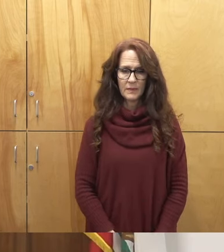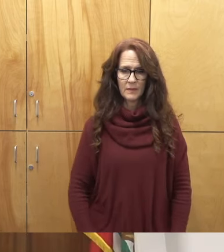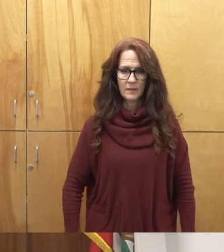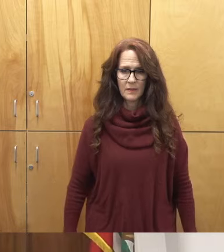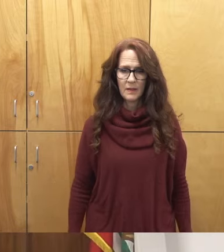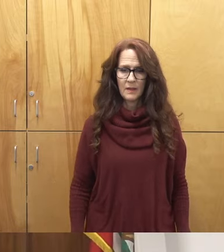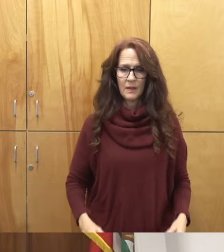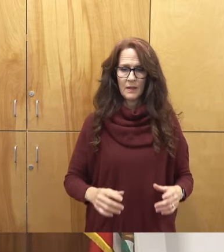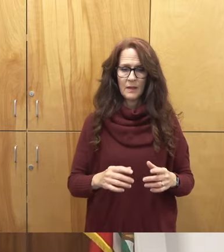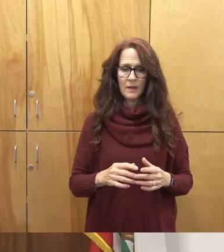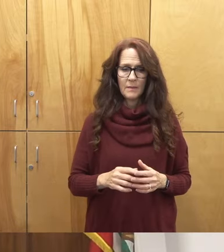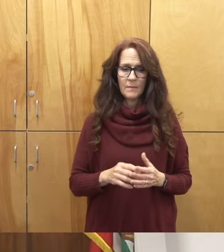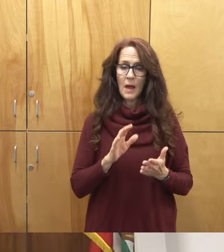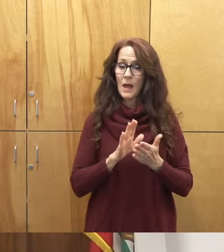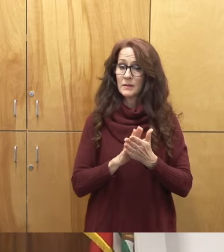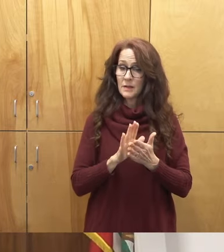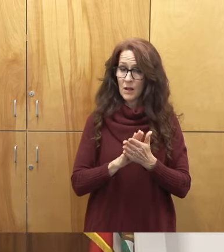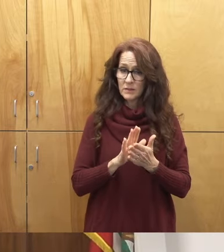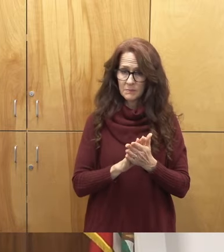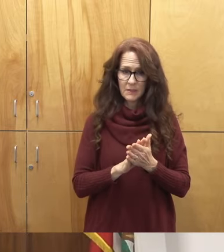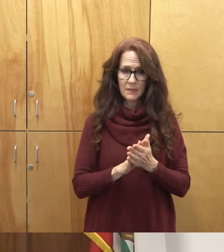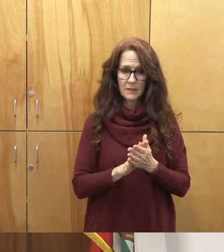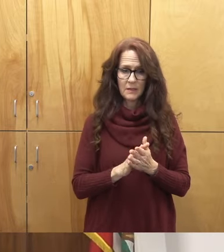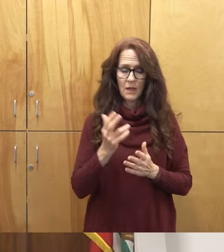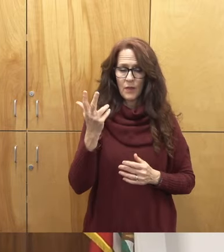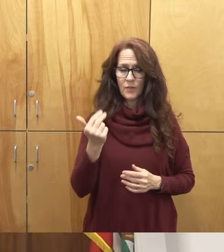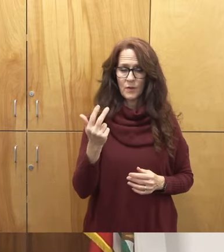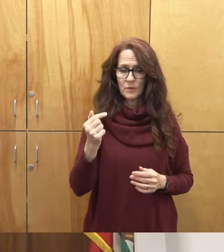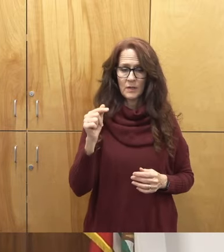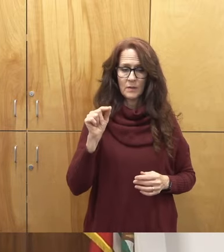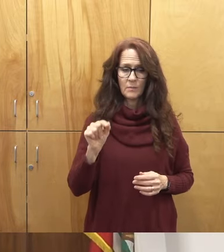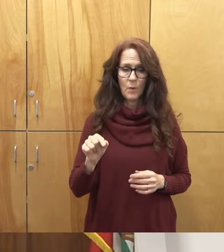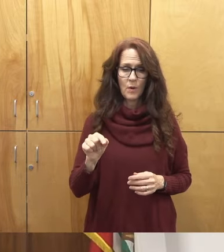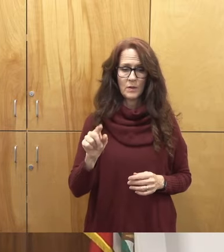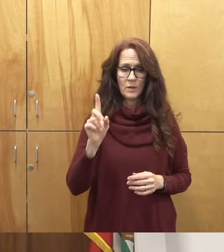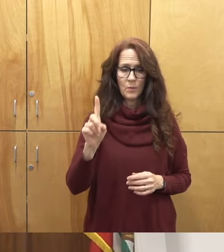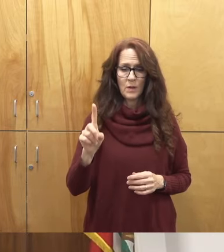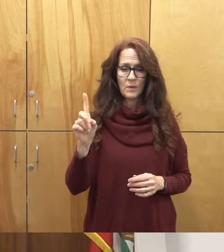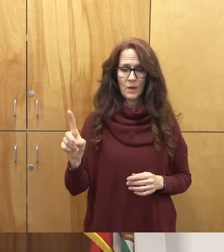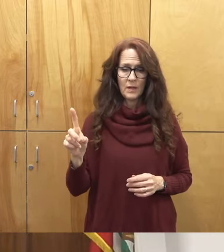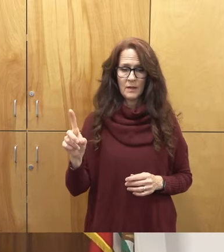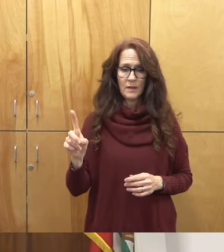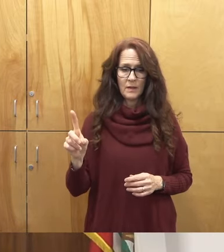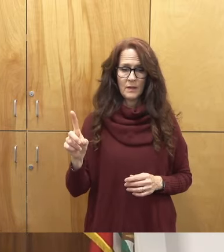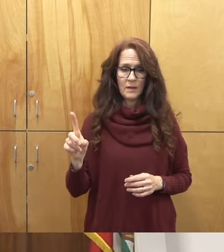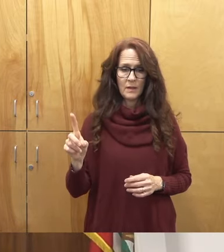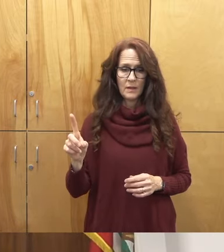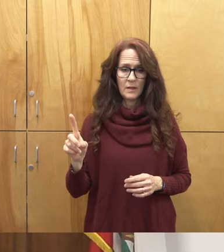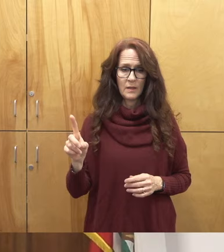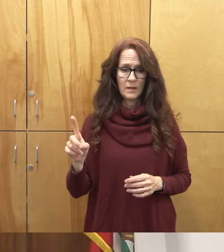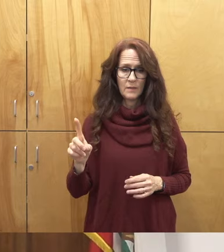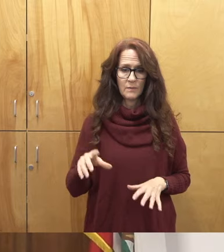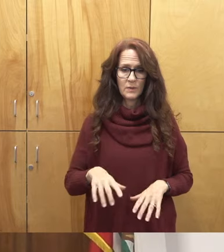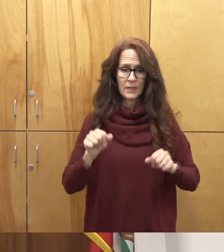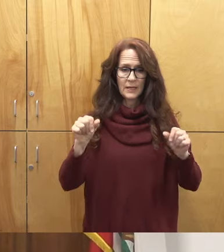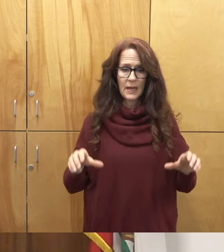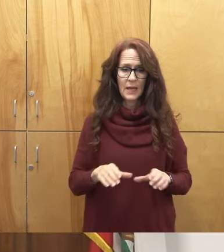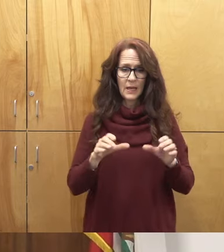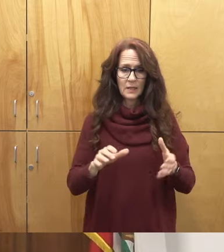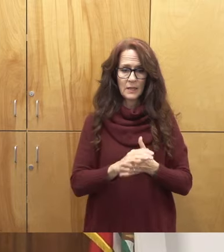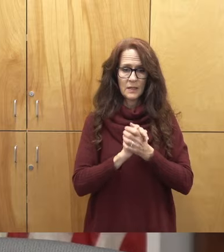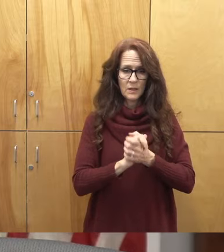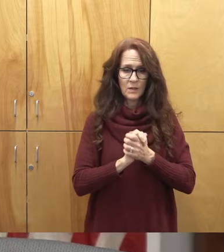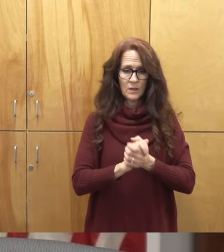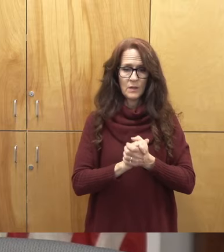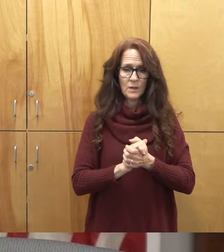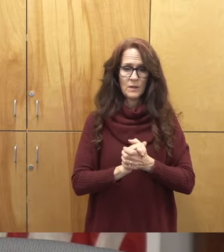First, acknowledgement of item 13.11, that we're taking action on tonight. Big congratulations